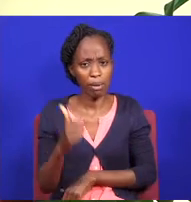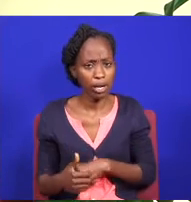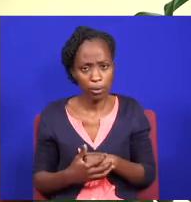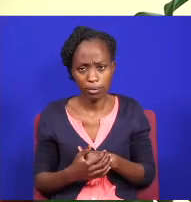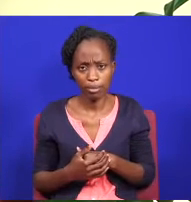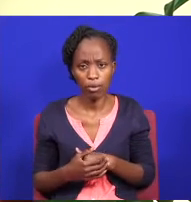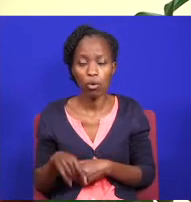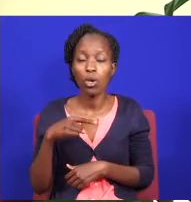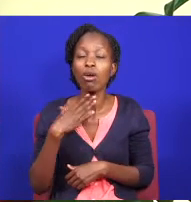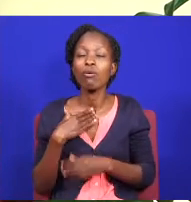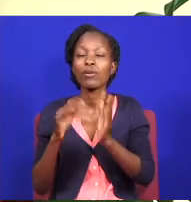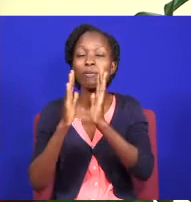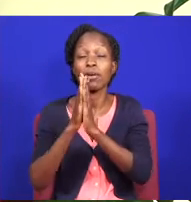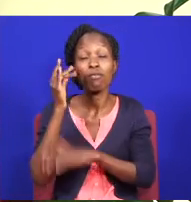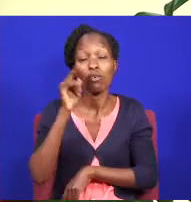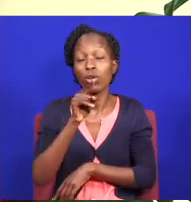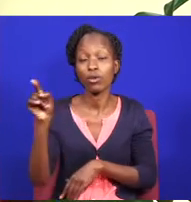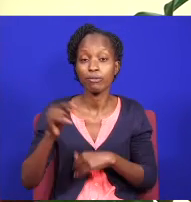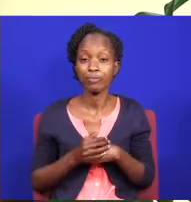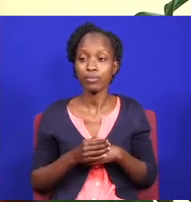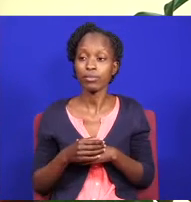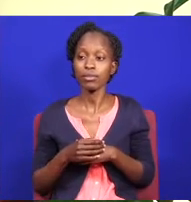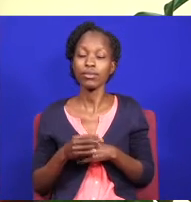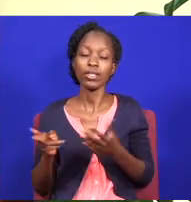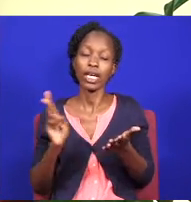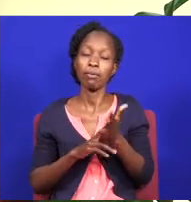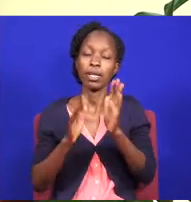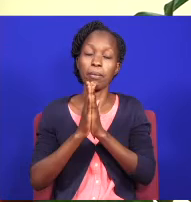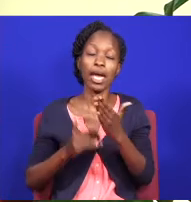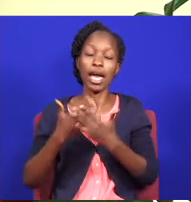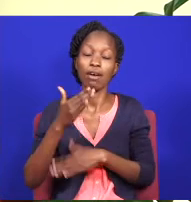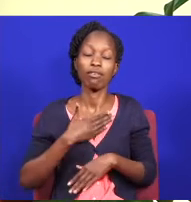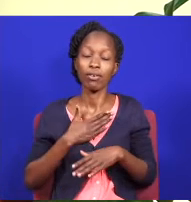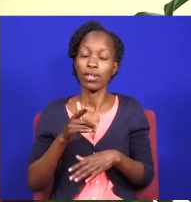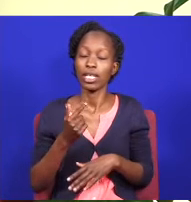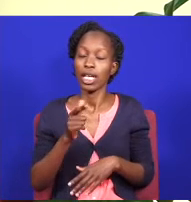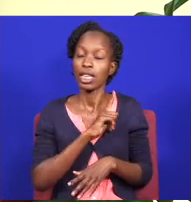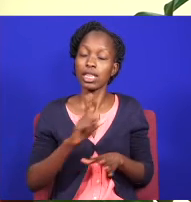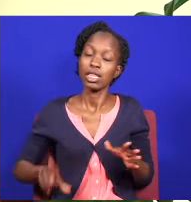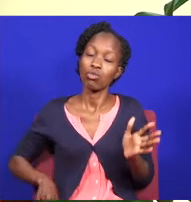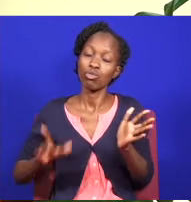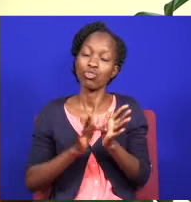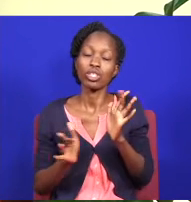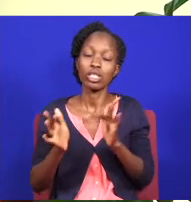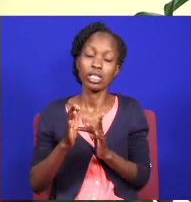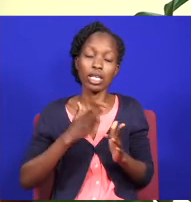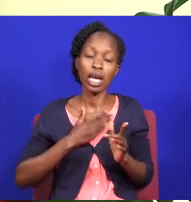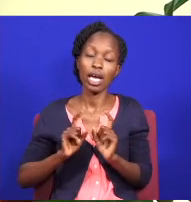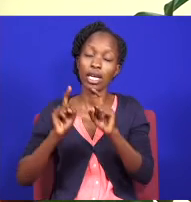We want to pray for you. Kindly say this prayer after me. Lord Jesus, I come to